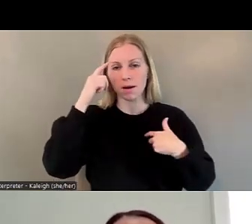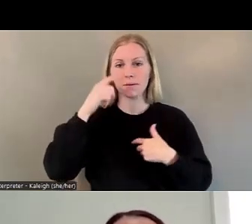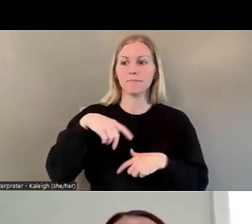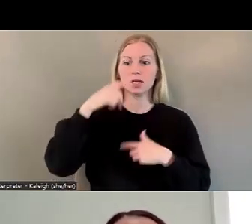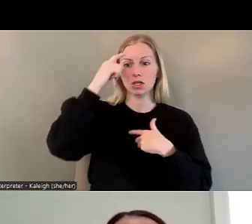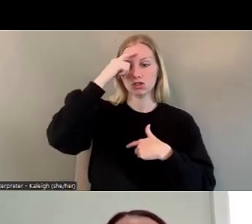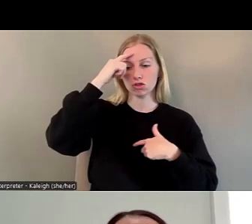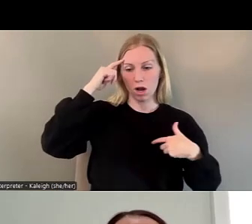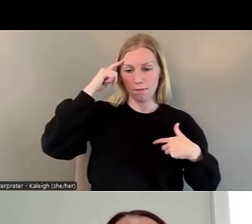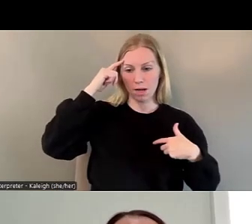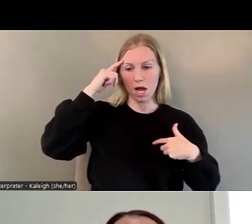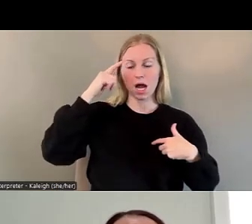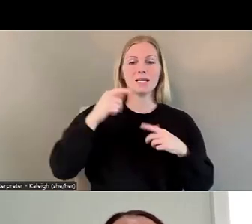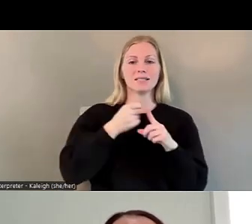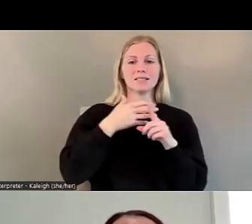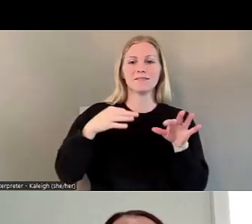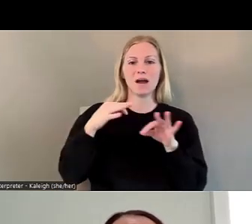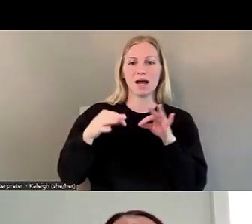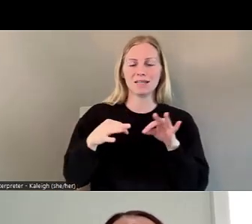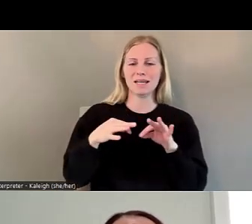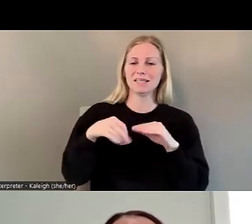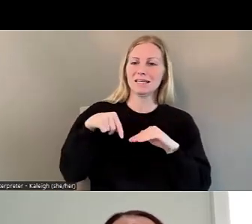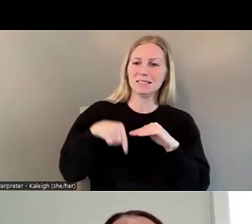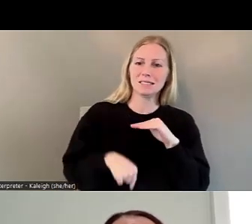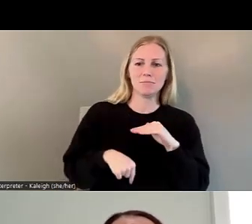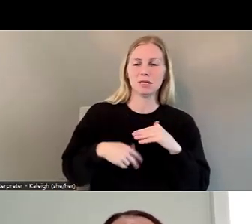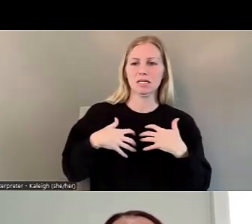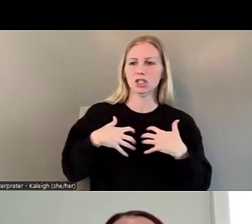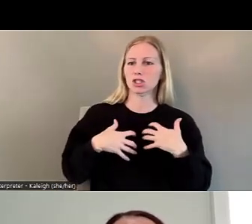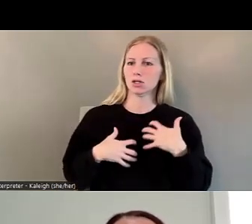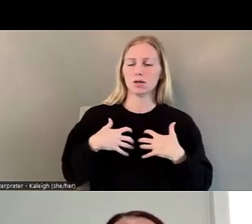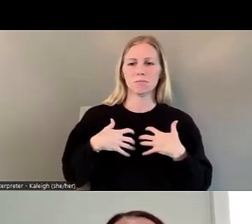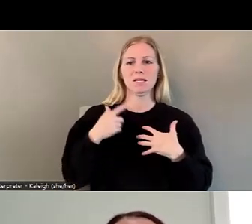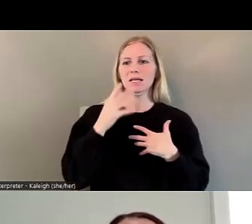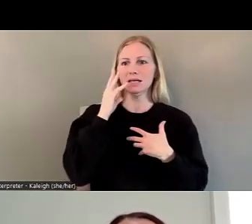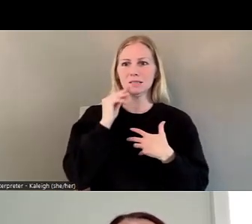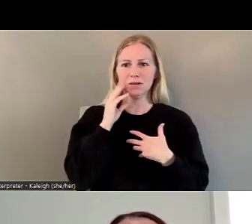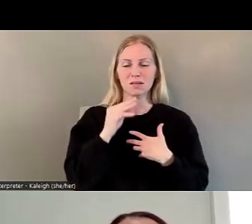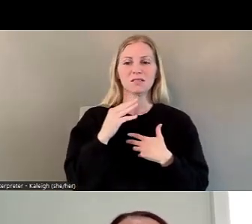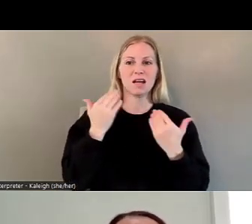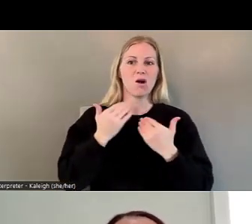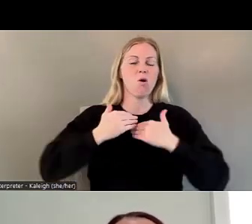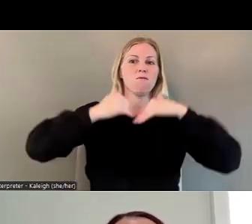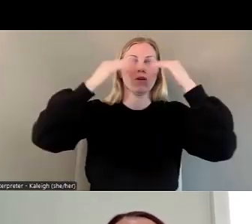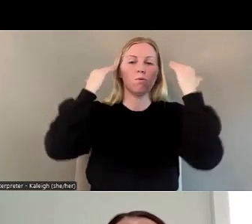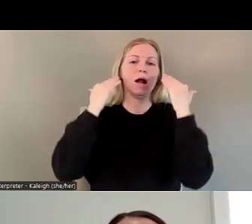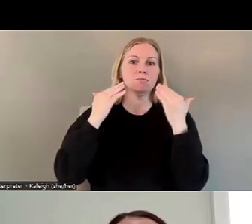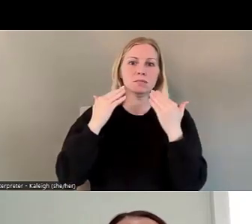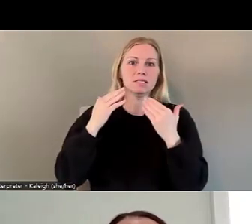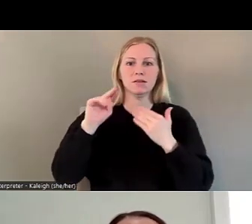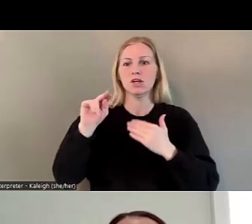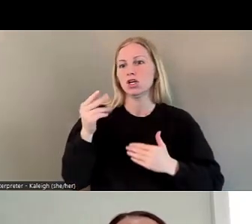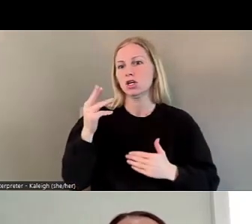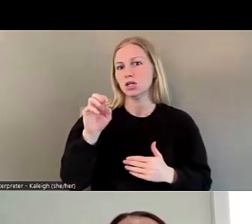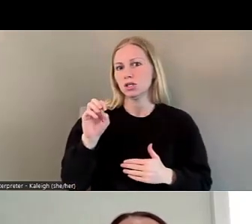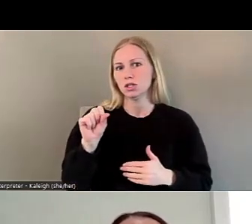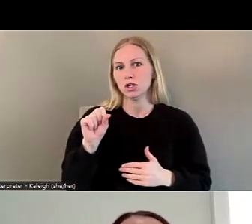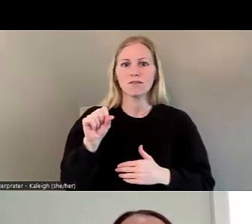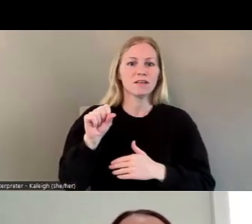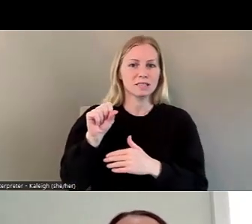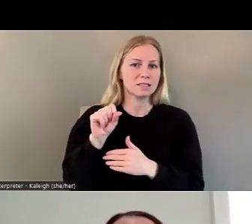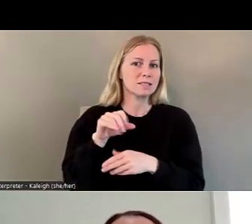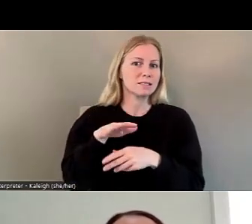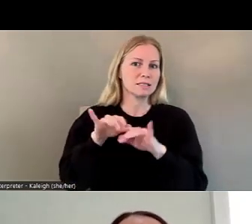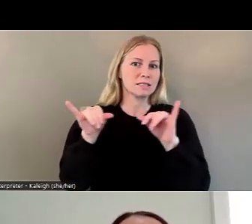disturbing experience that occurs when an event happens that significantly overwhelms the nervous system. This overwhelming event for Cole was the